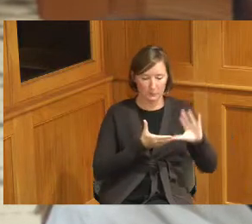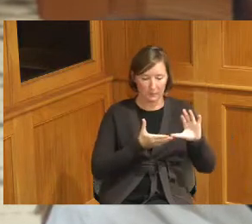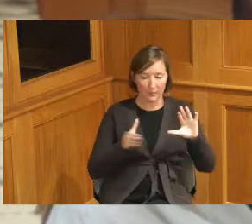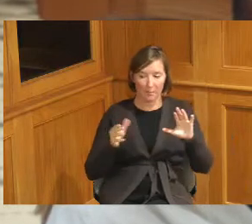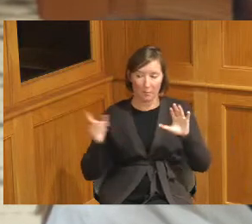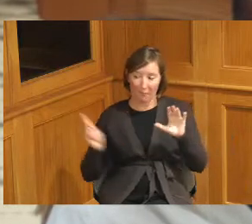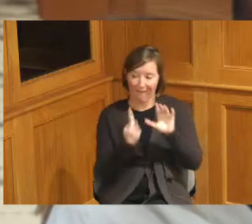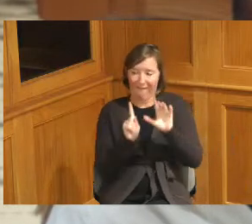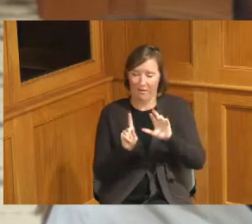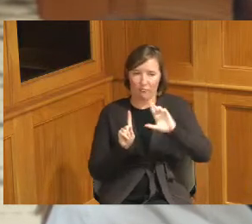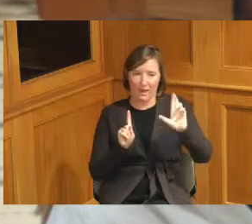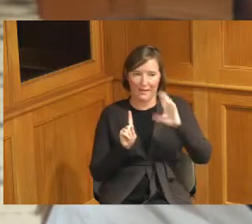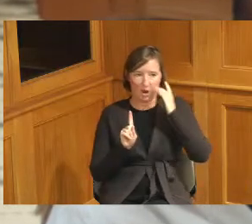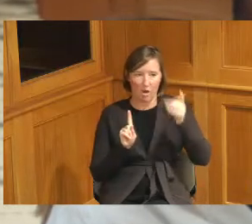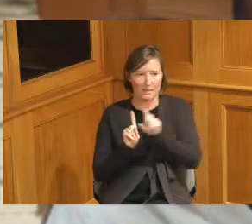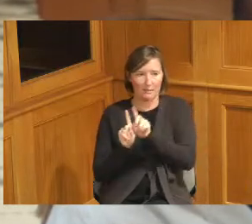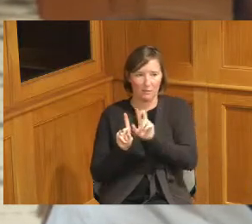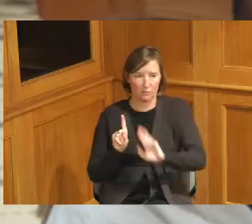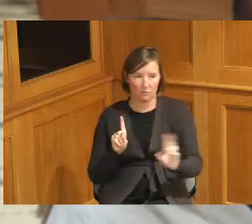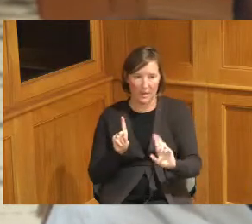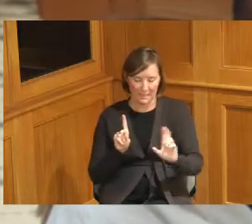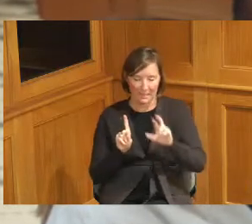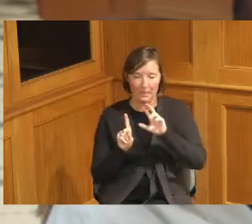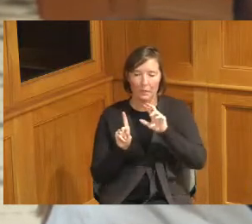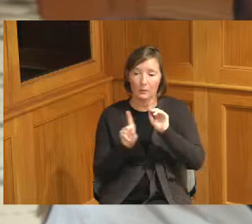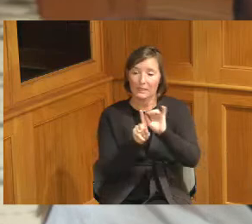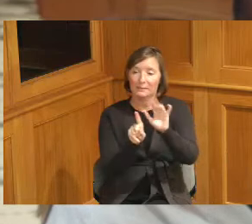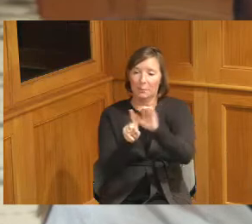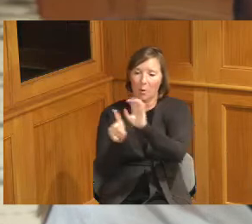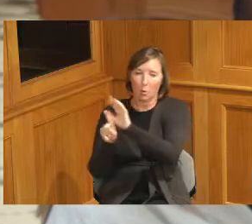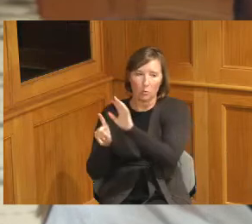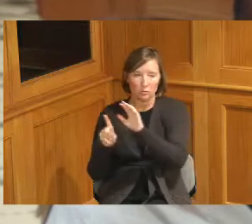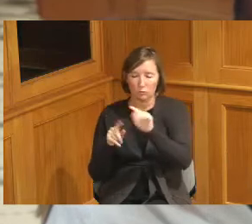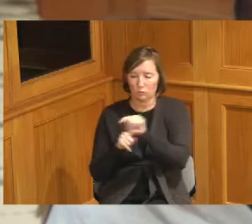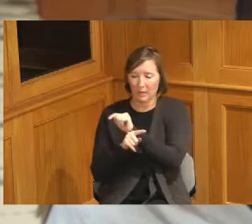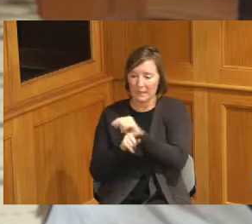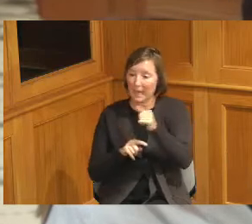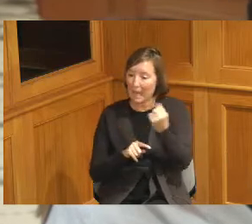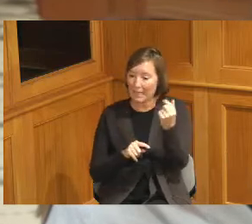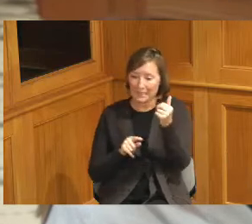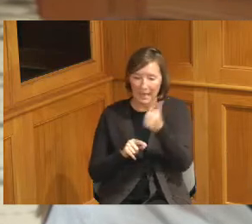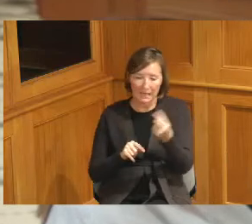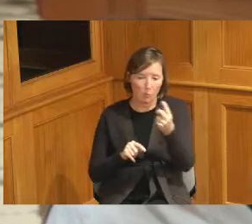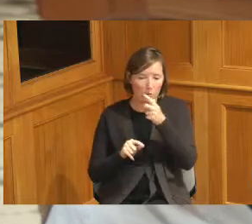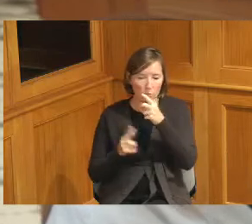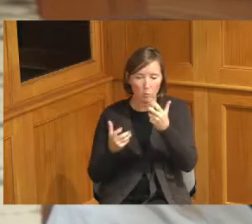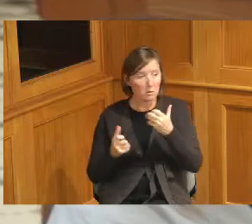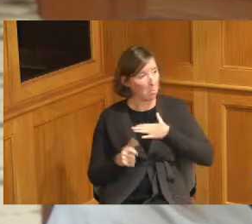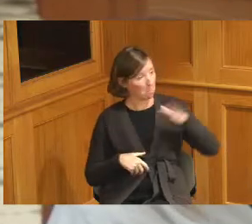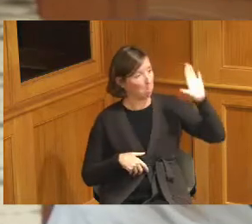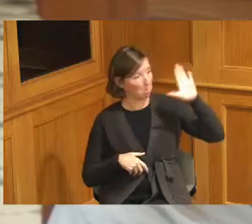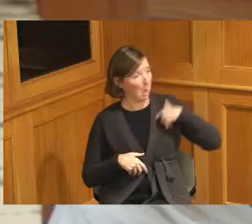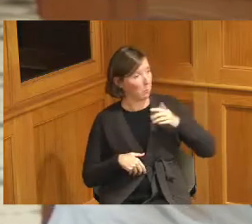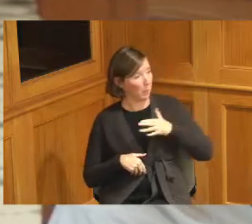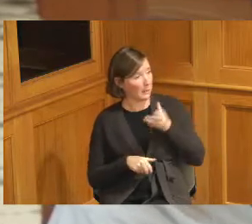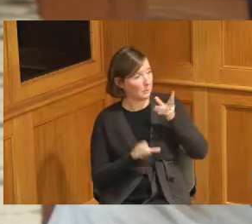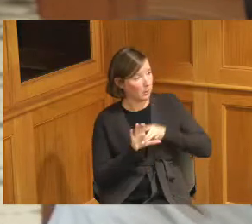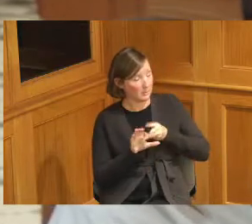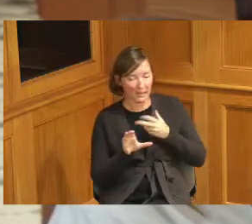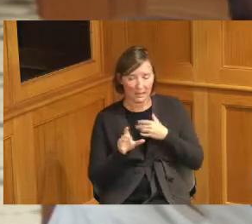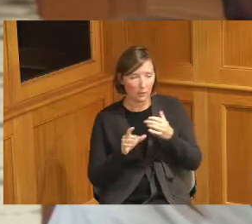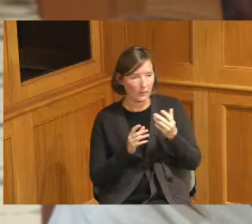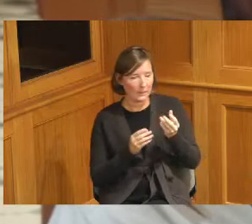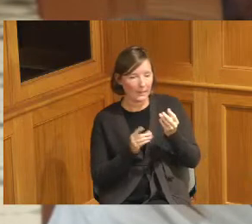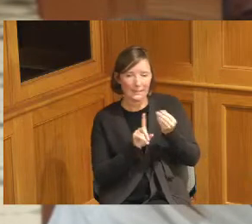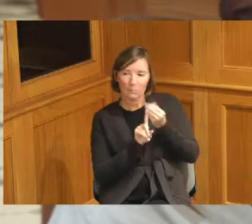providing exposure and training to anyone who wants to participate. And you know,